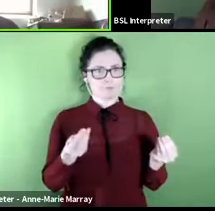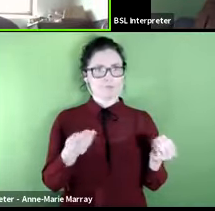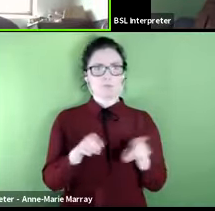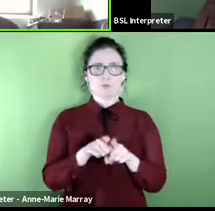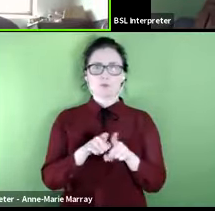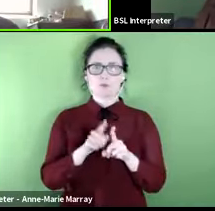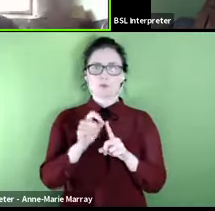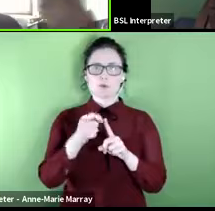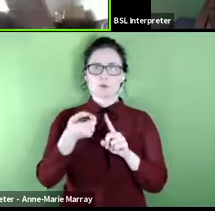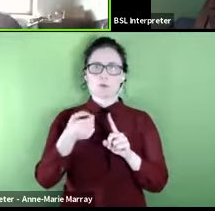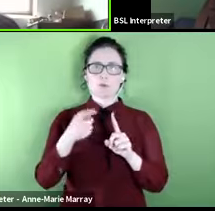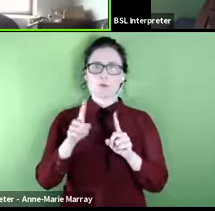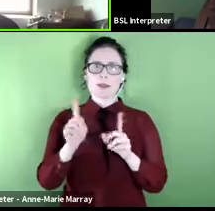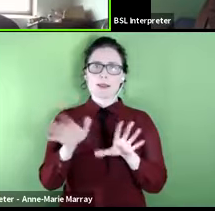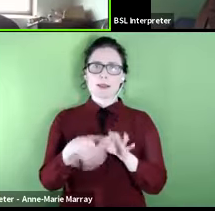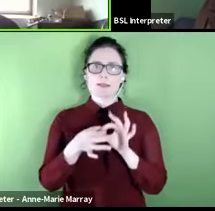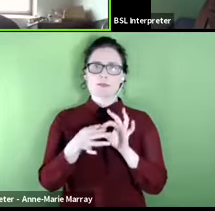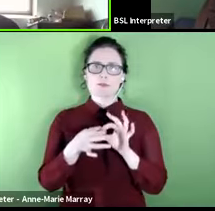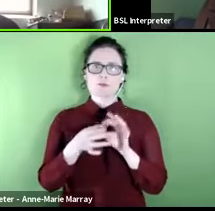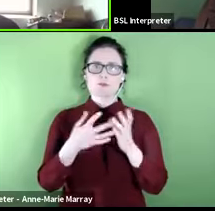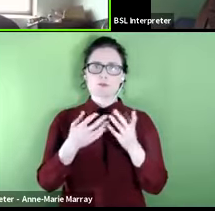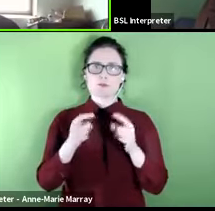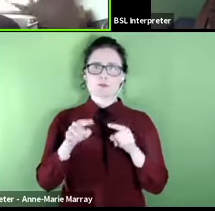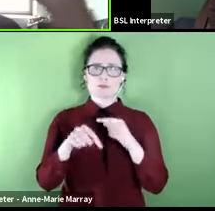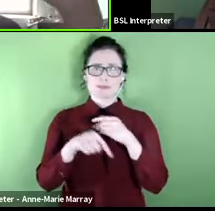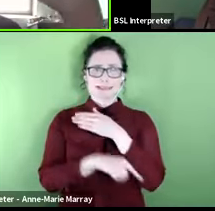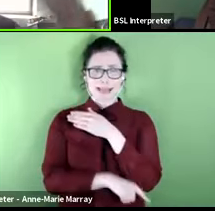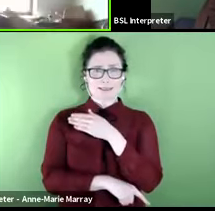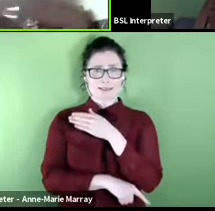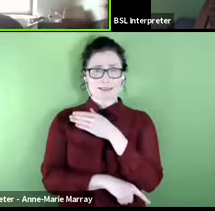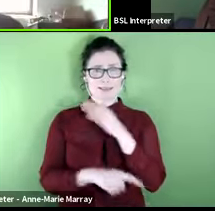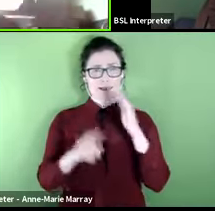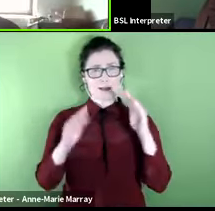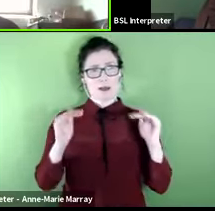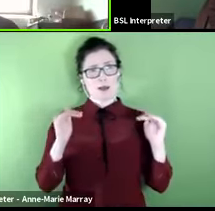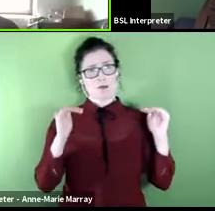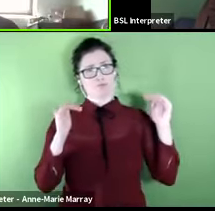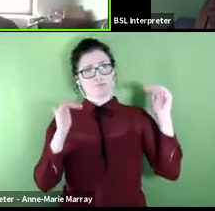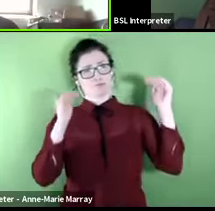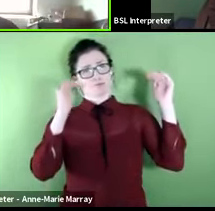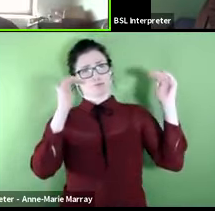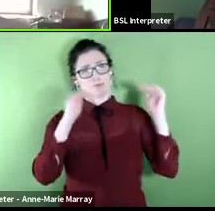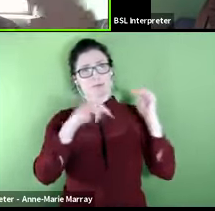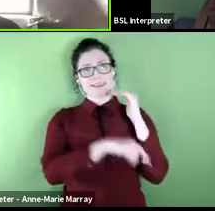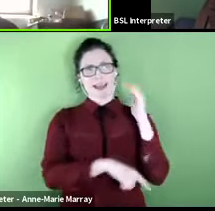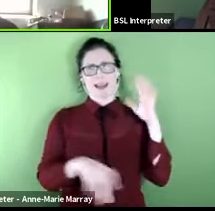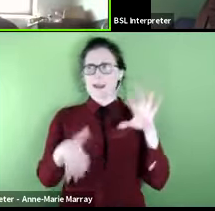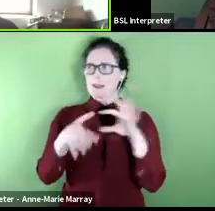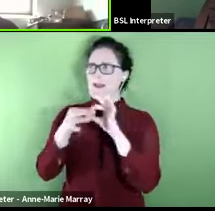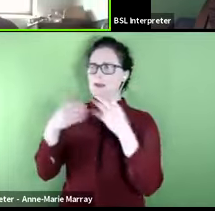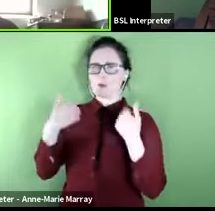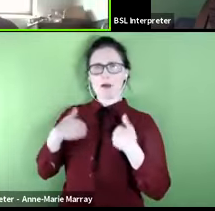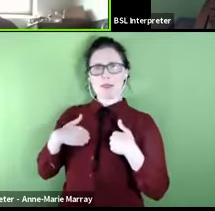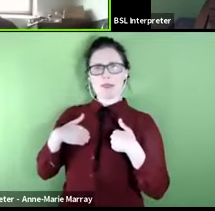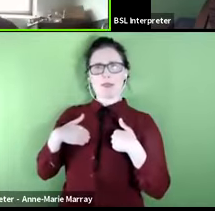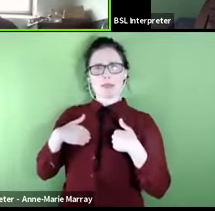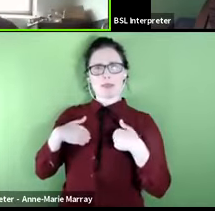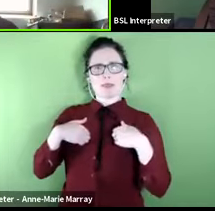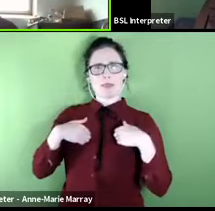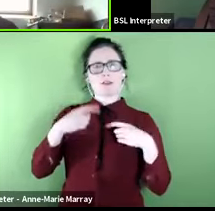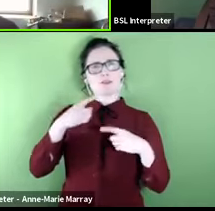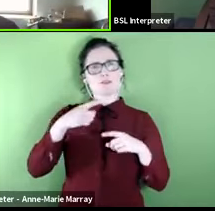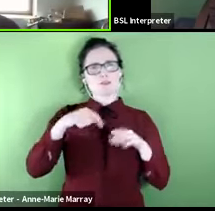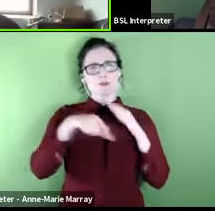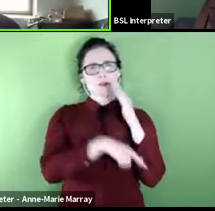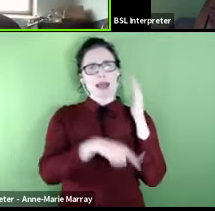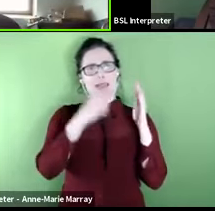about how you're finding debt. High levels of debt overlap with high levels of wealth. So debt can be used as a lever to generate wealth